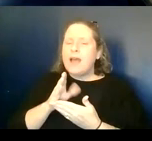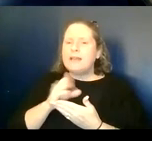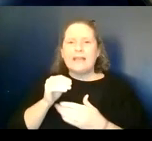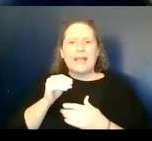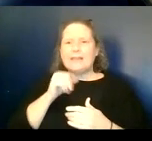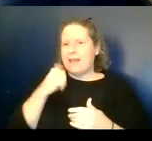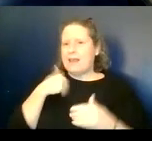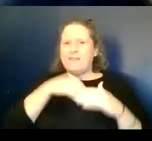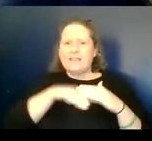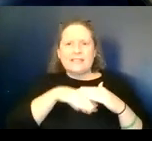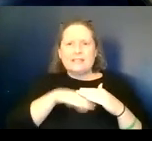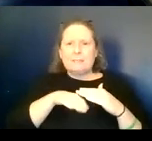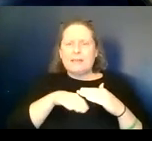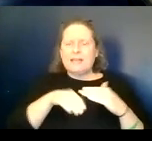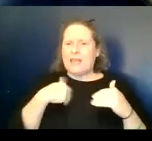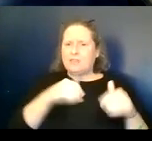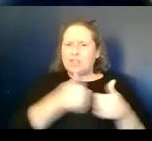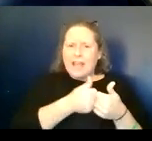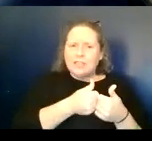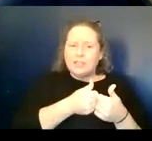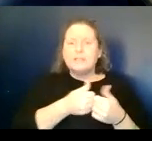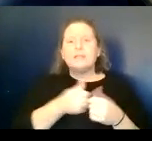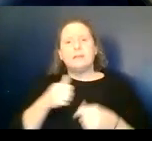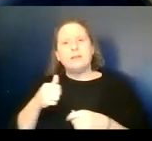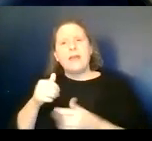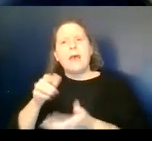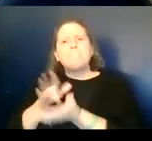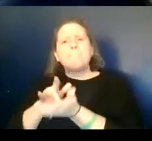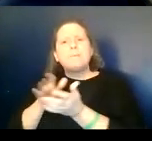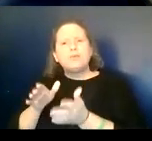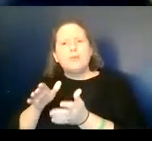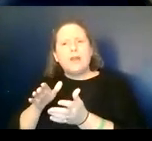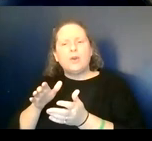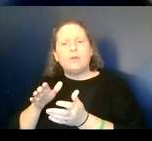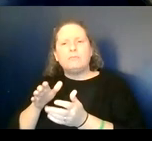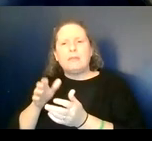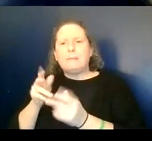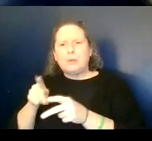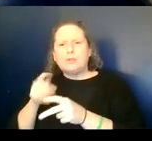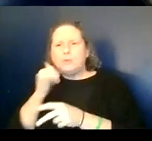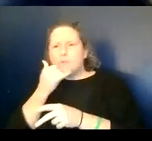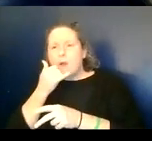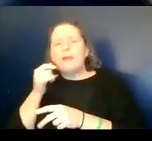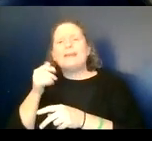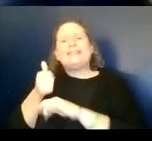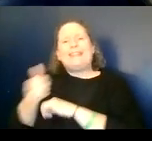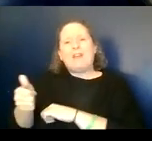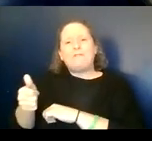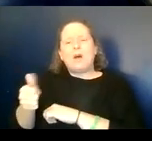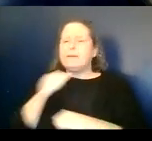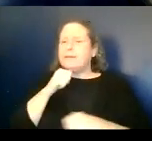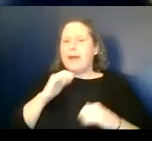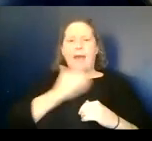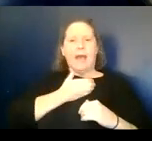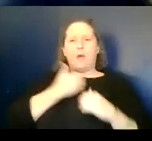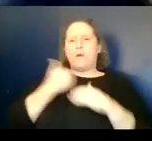know this, right? We know that it's a perpetrator's fault. It's never our fault when we are sexually assaulted, no matter what anyone